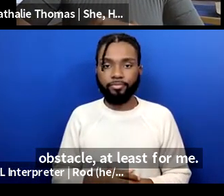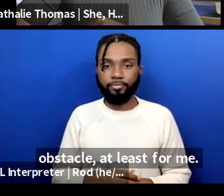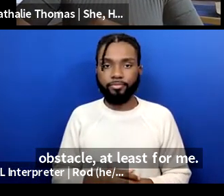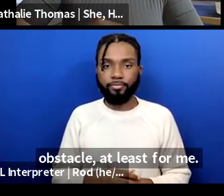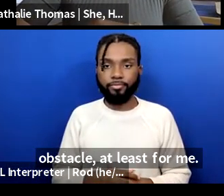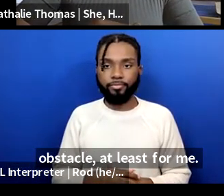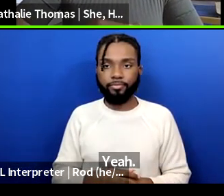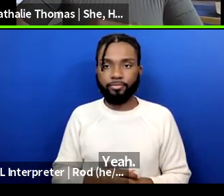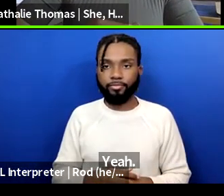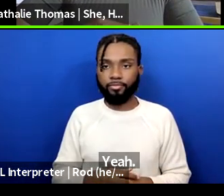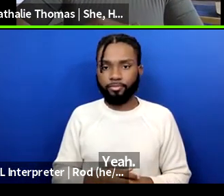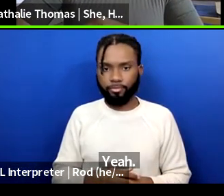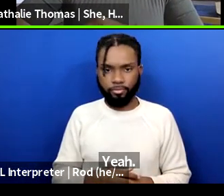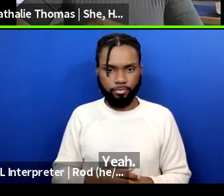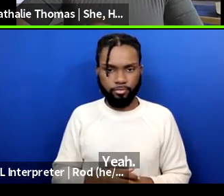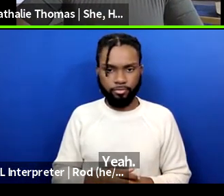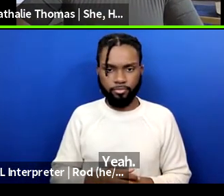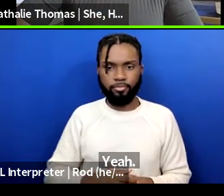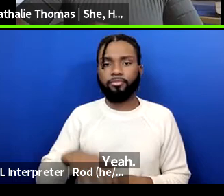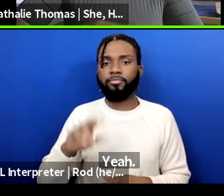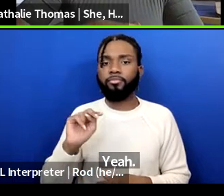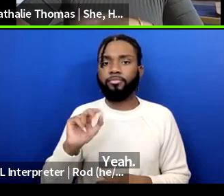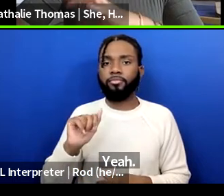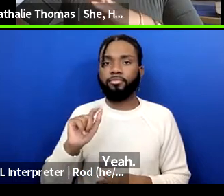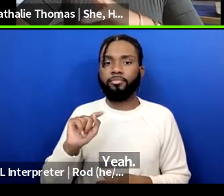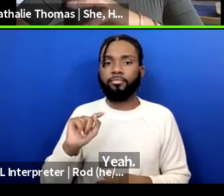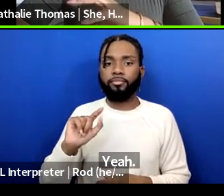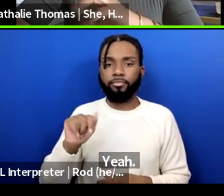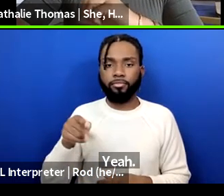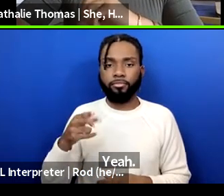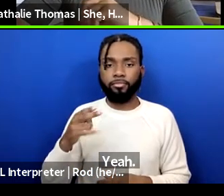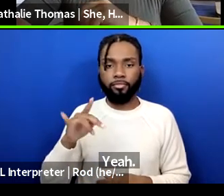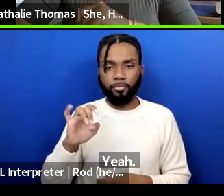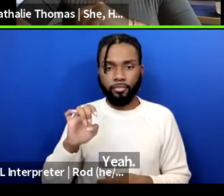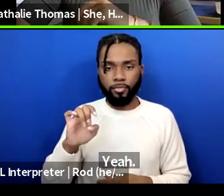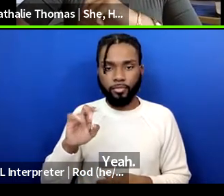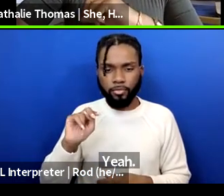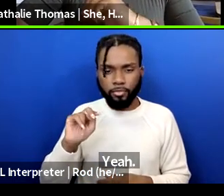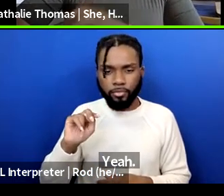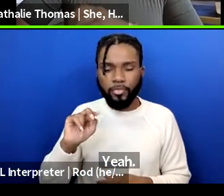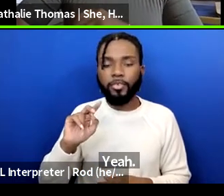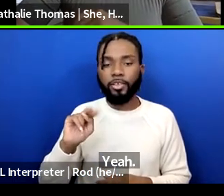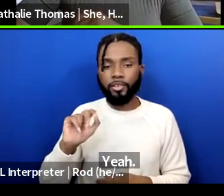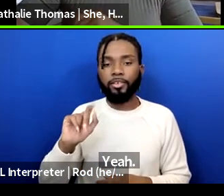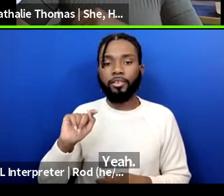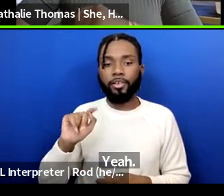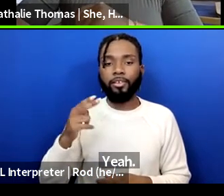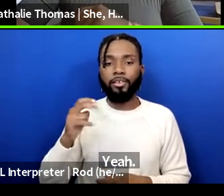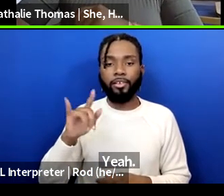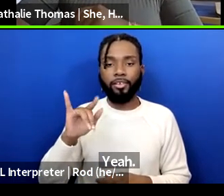Yeah. I hear all of that and I agree. I also find it hard.